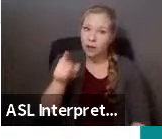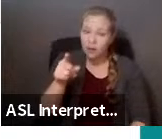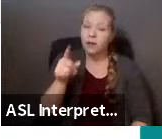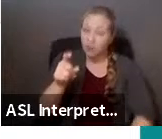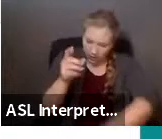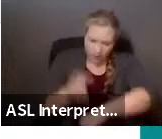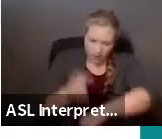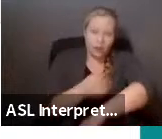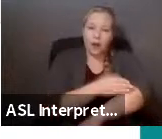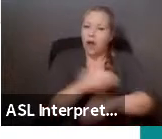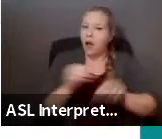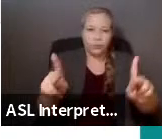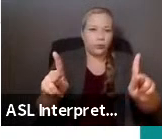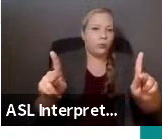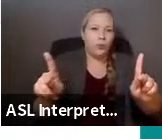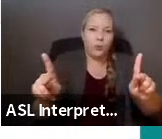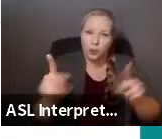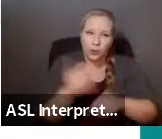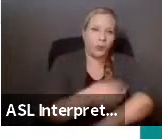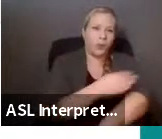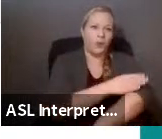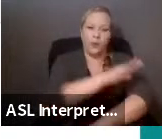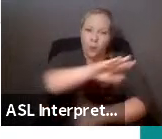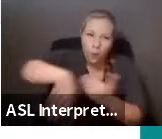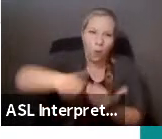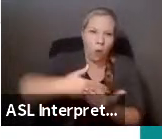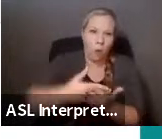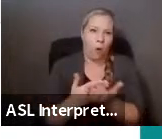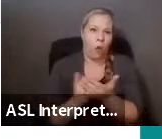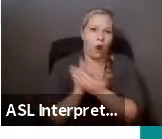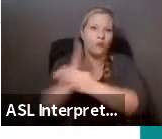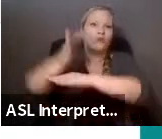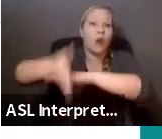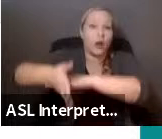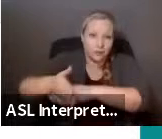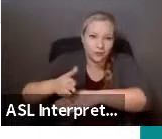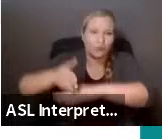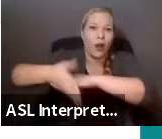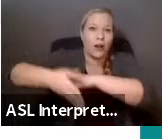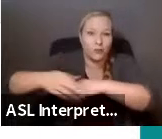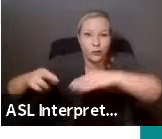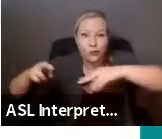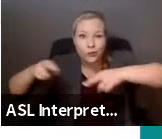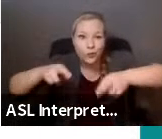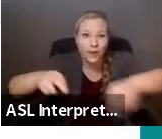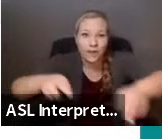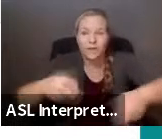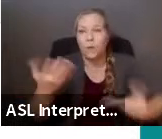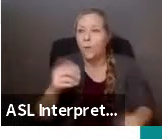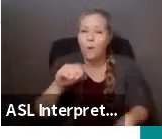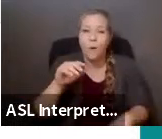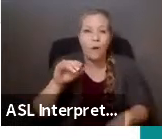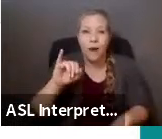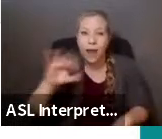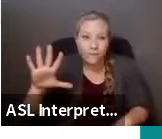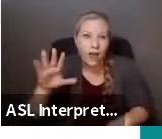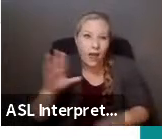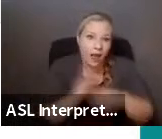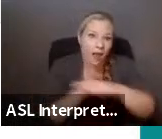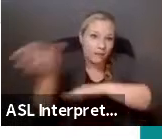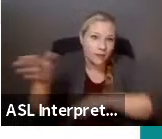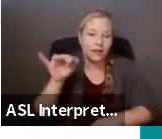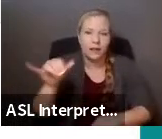the bikeways on all of those overcrossings. Amazing, opportunities for connections across I-5 and improving that for